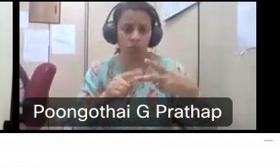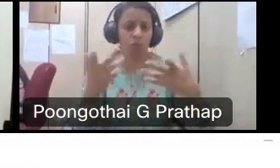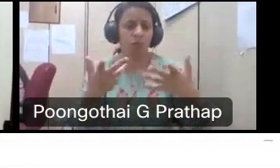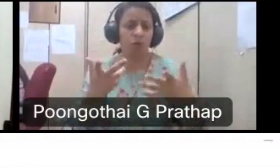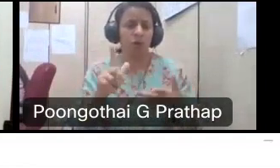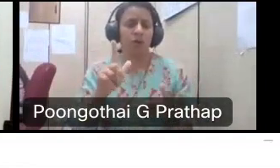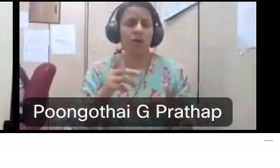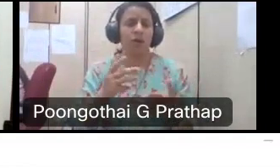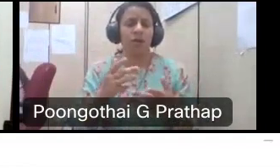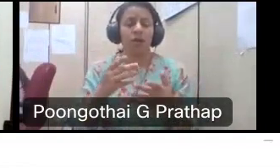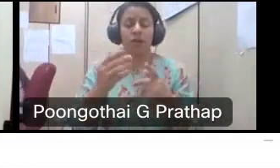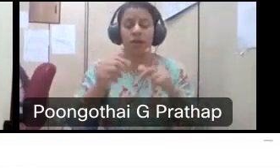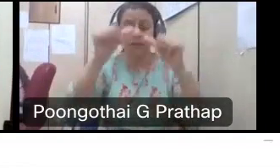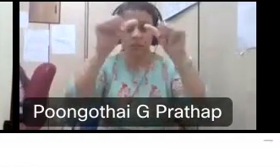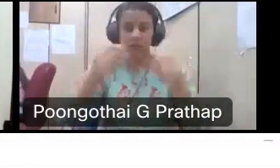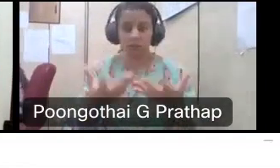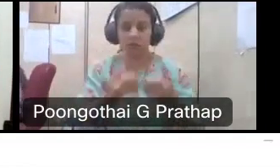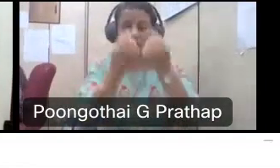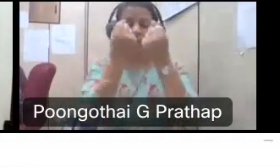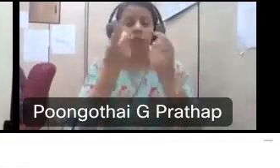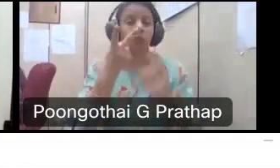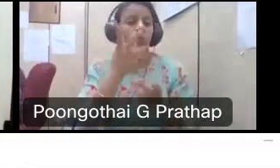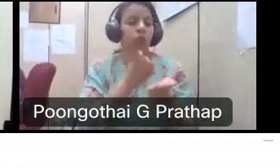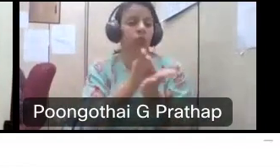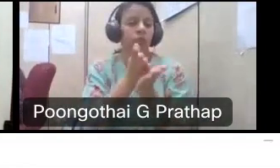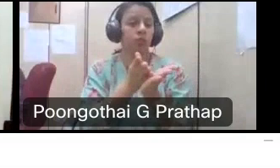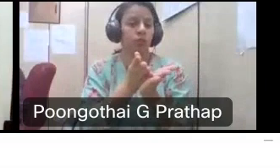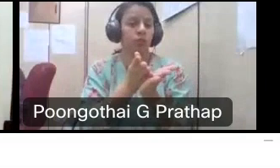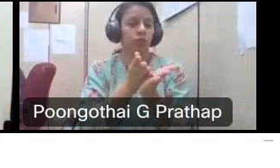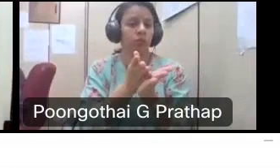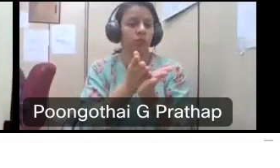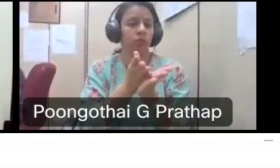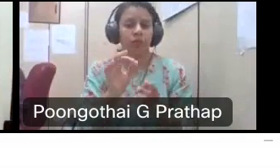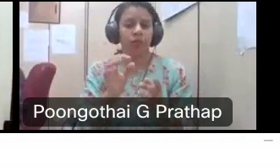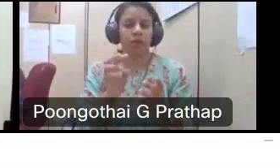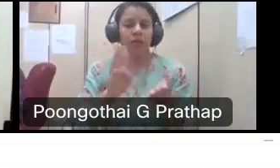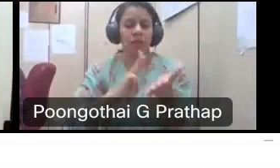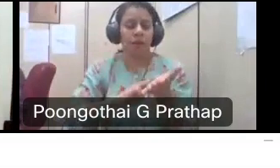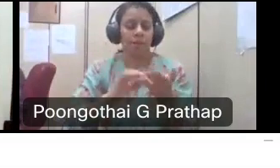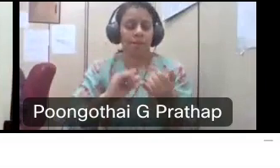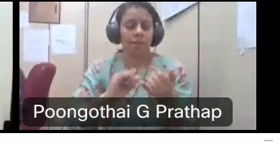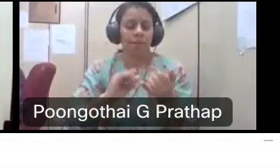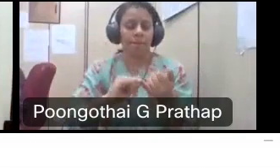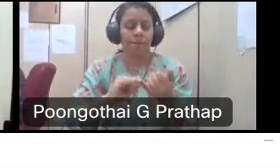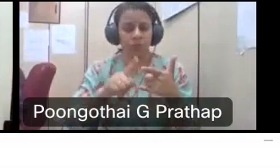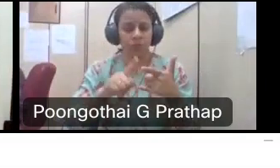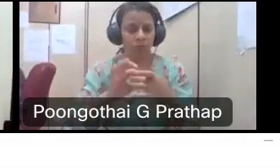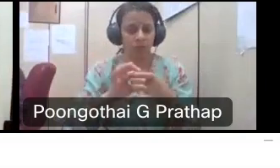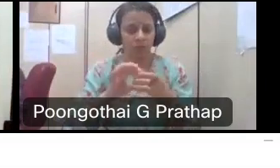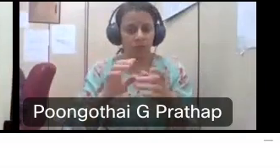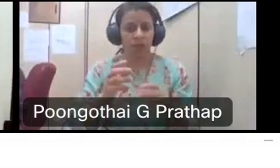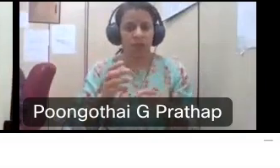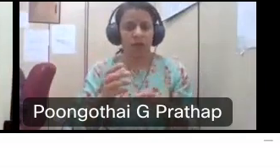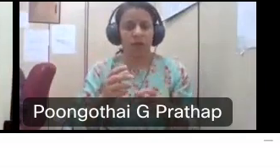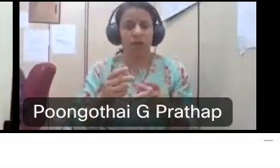the best result, like in this particular baby who presented with AVST, and subsequently mother, I kept on